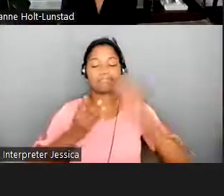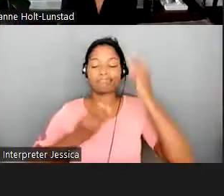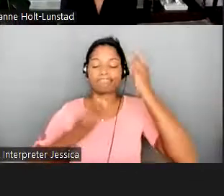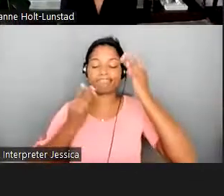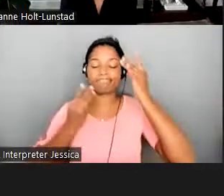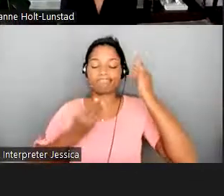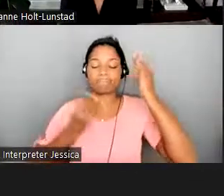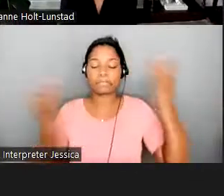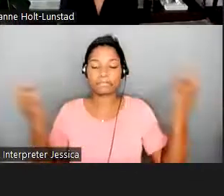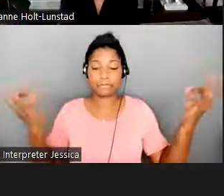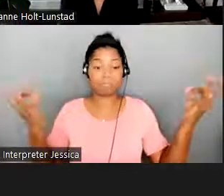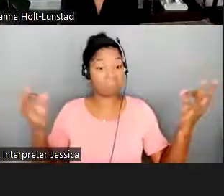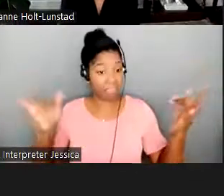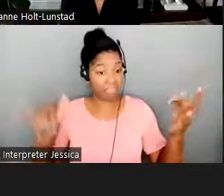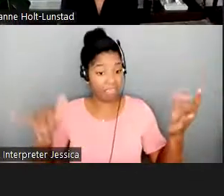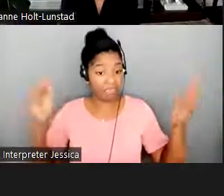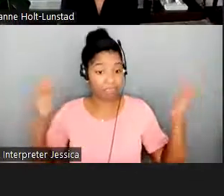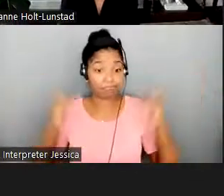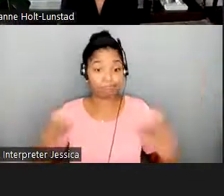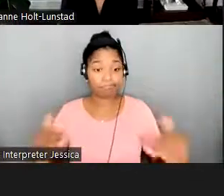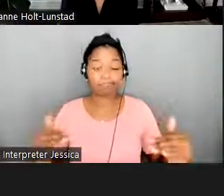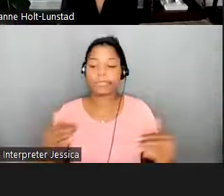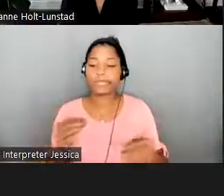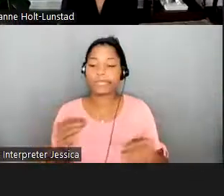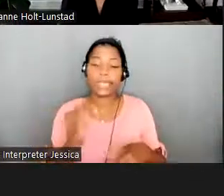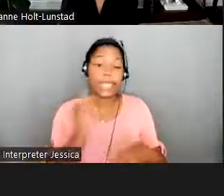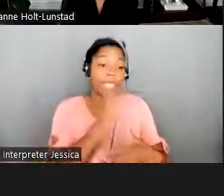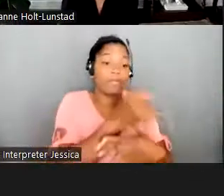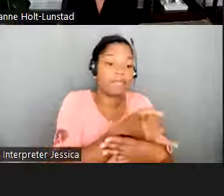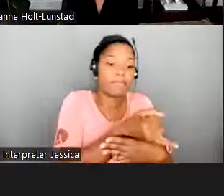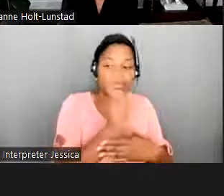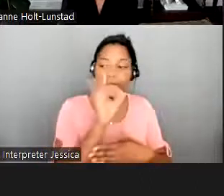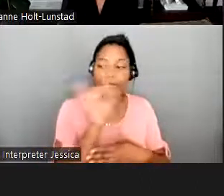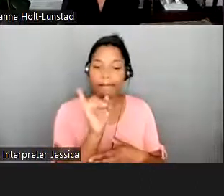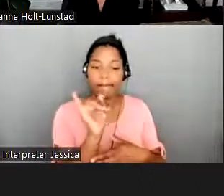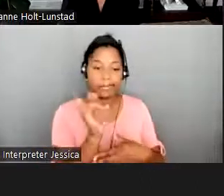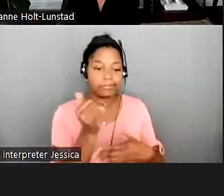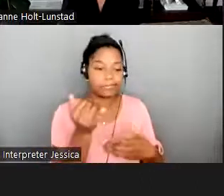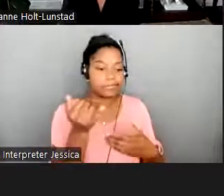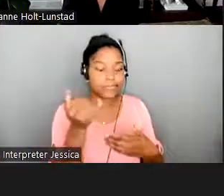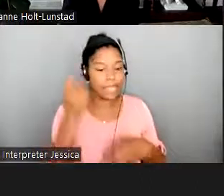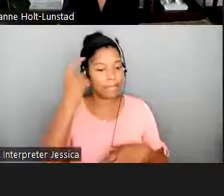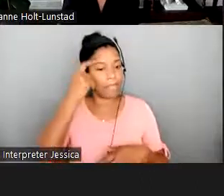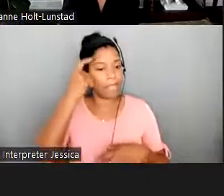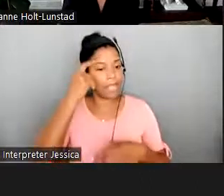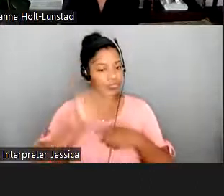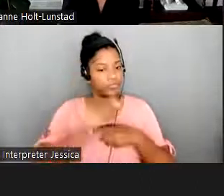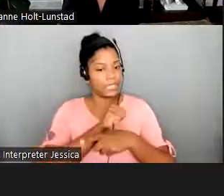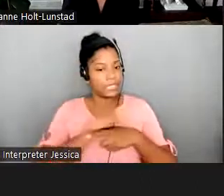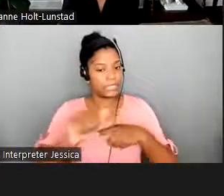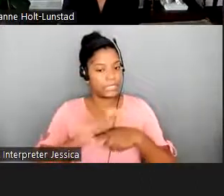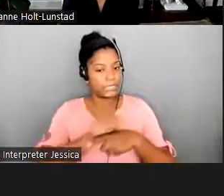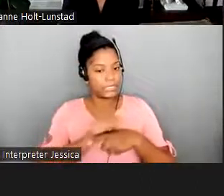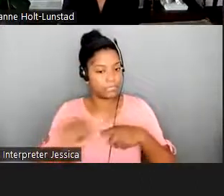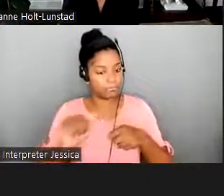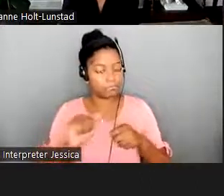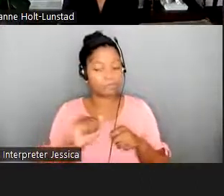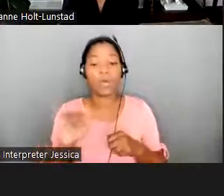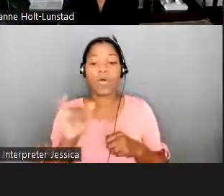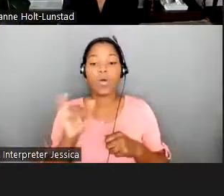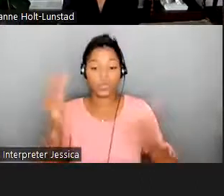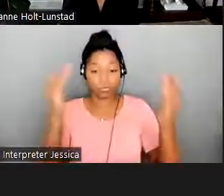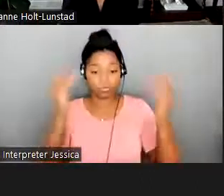interventions that included some kind of social cognitive training, and those that provided